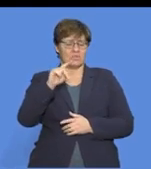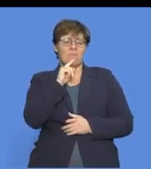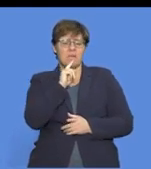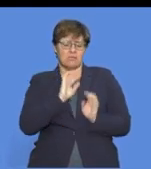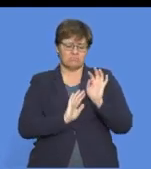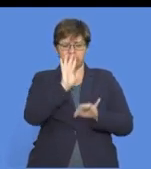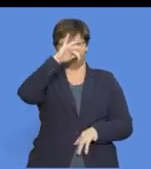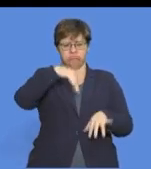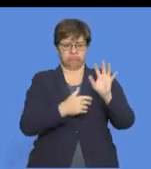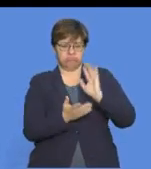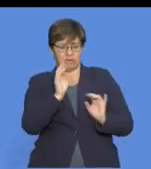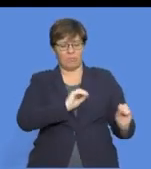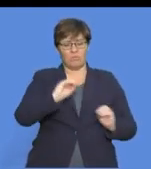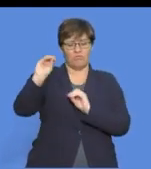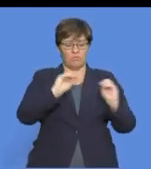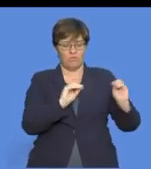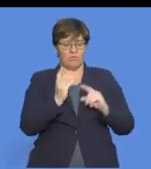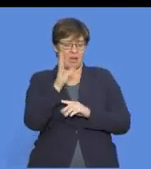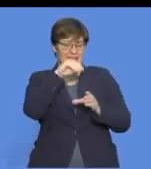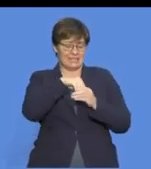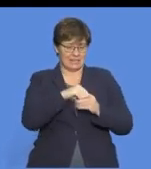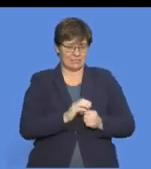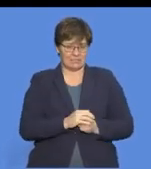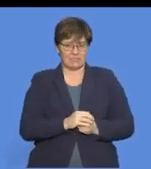substances around the plant. Then,